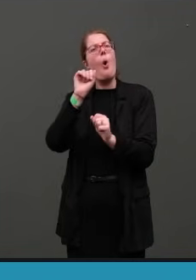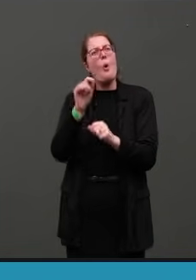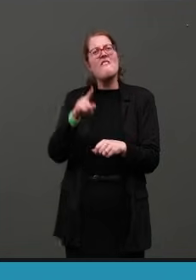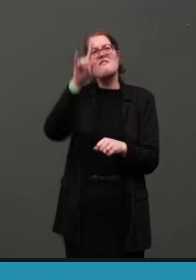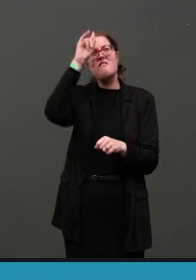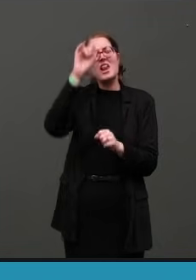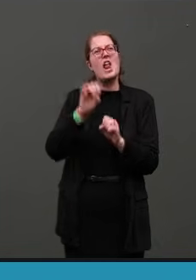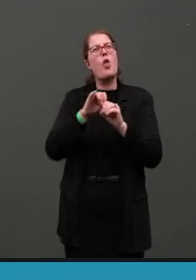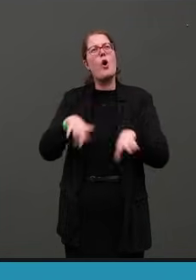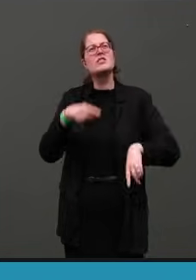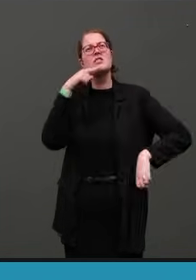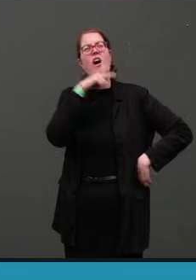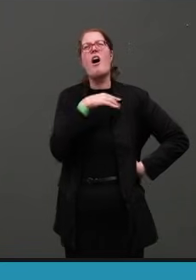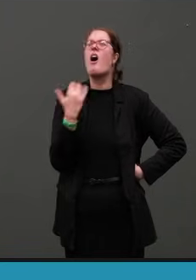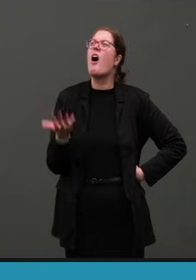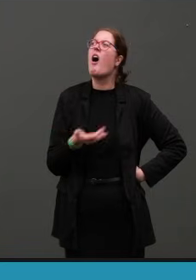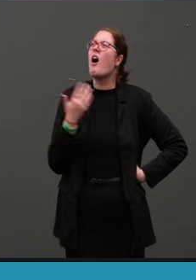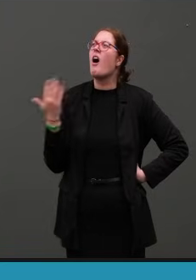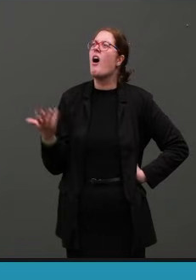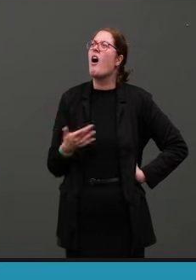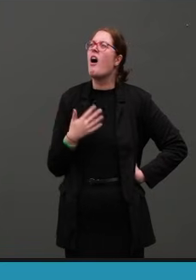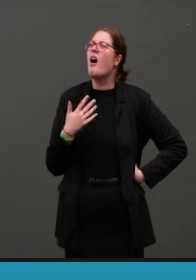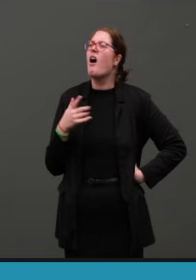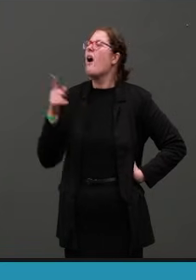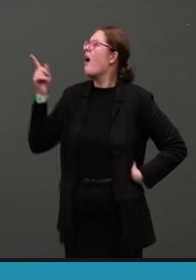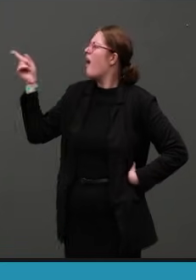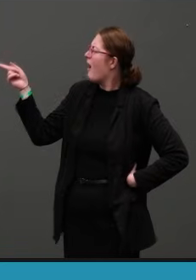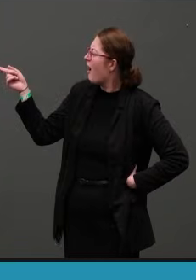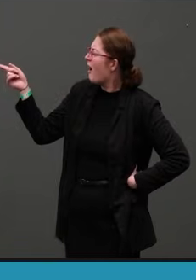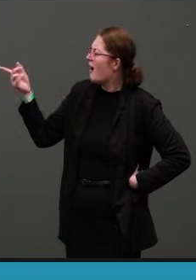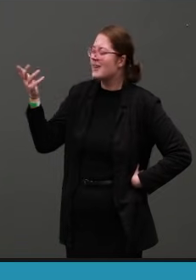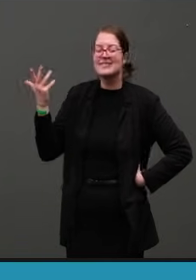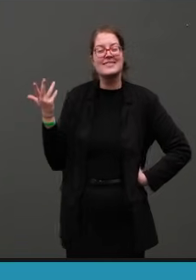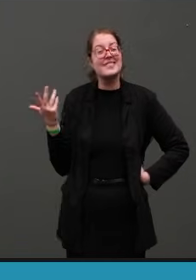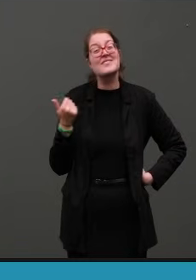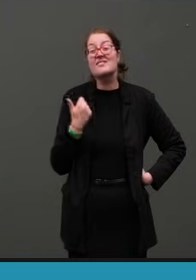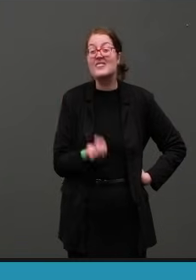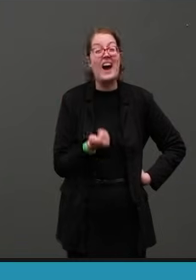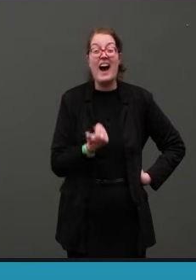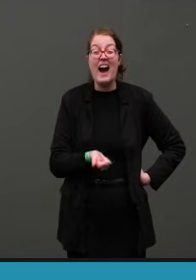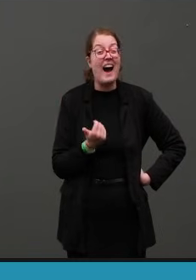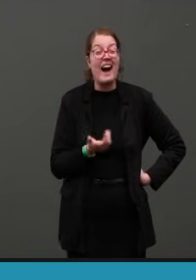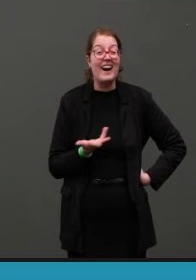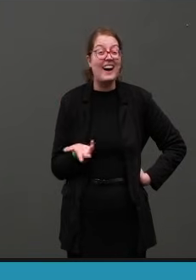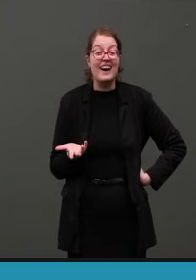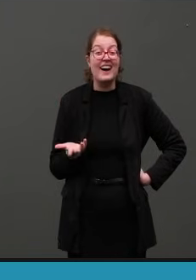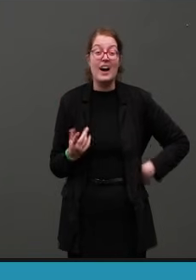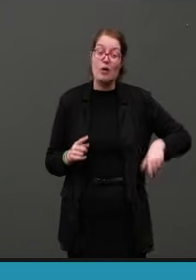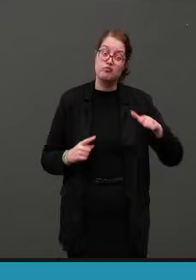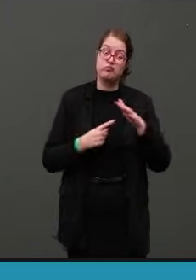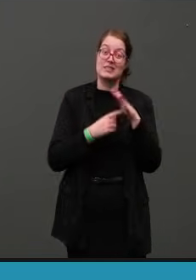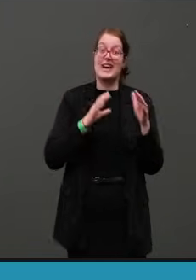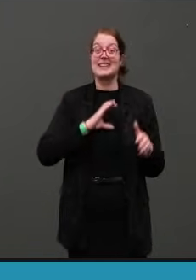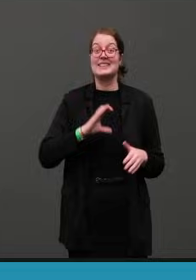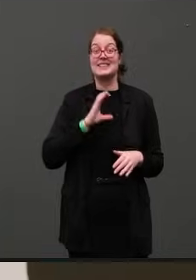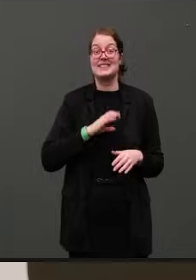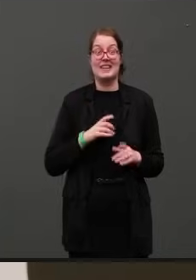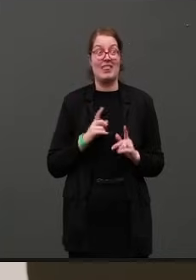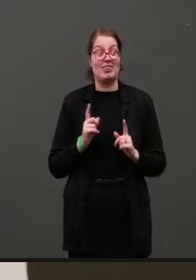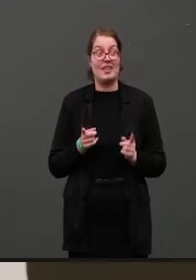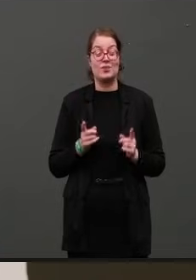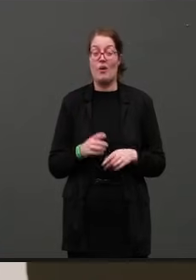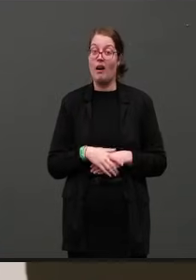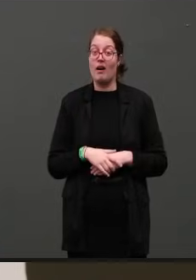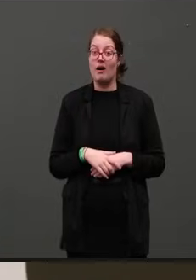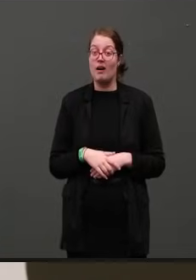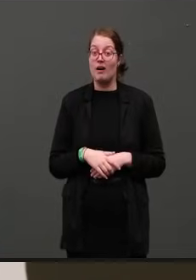son. Like, seriously, it's fine. Protagonists are protagonists for a reason. Make